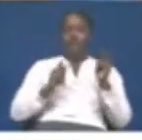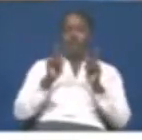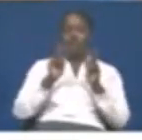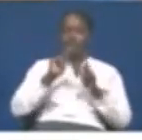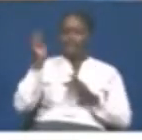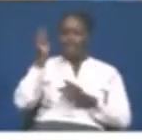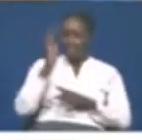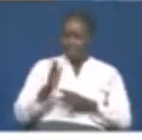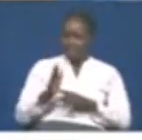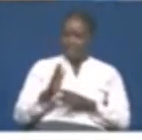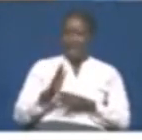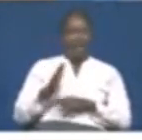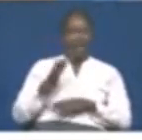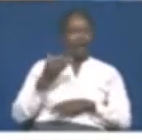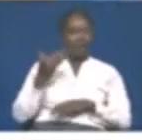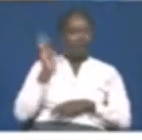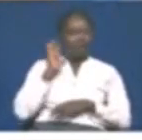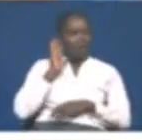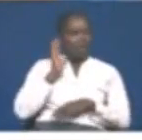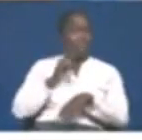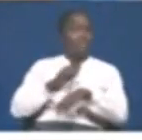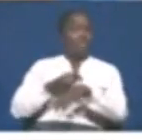had occasion to